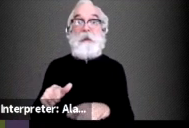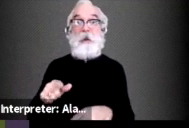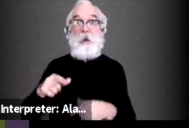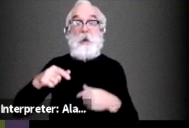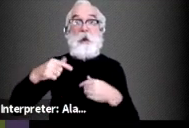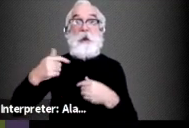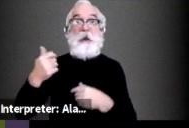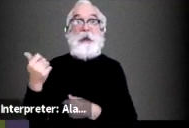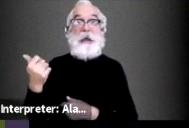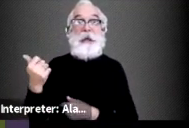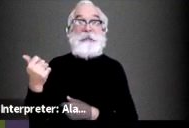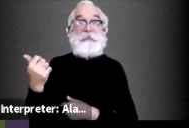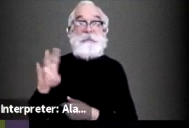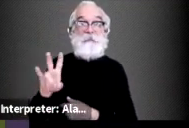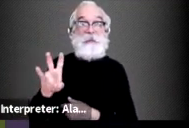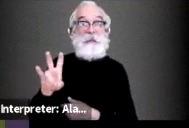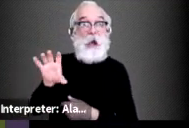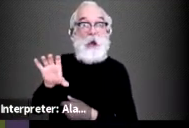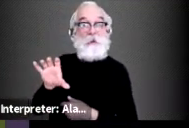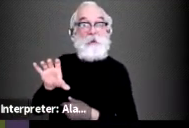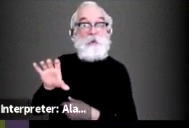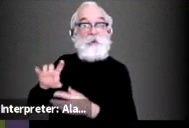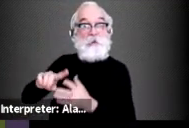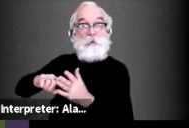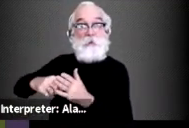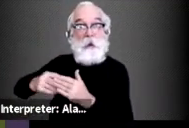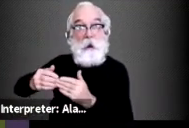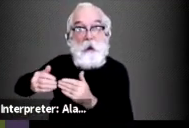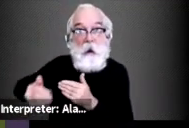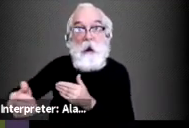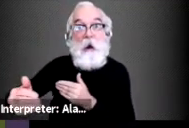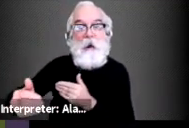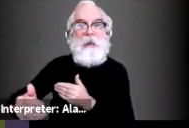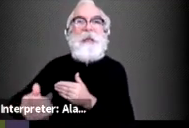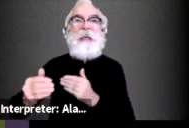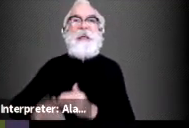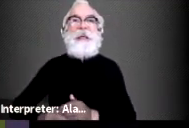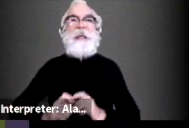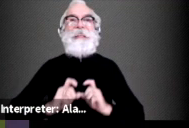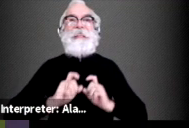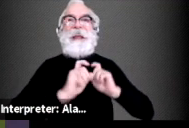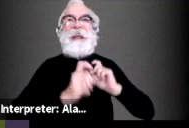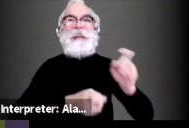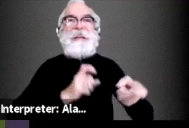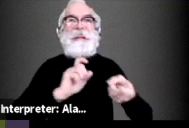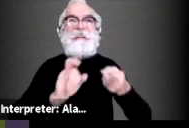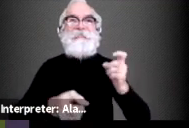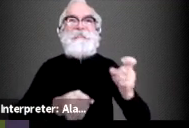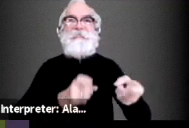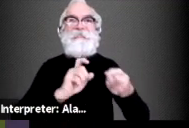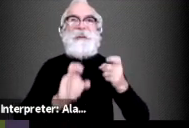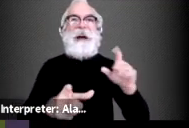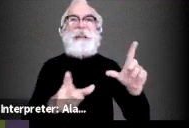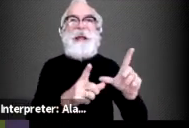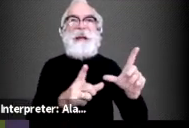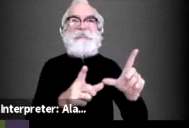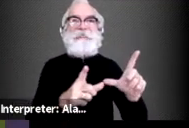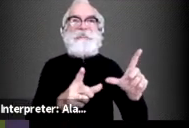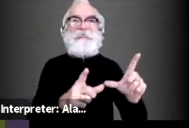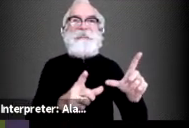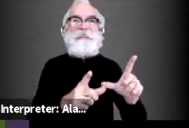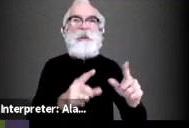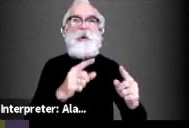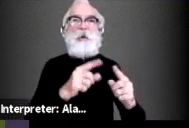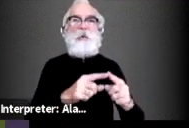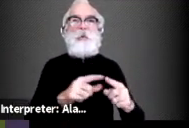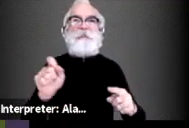troubled by an economic crisis that led them to issue licenses to joint stock companies, some of them very shady, like the